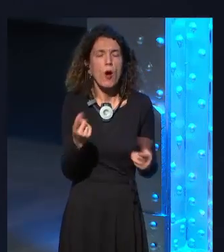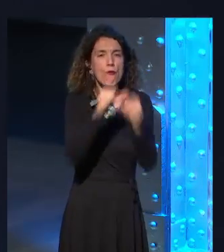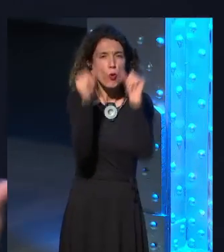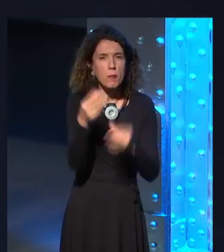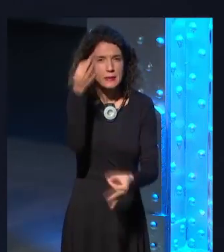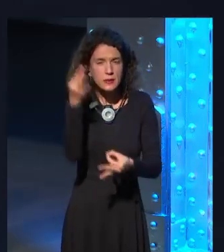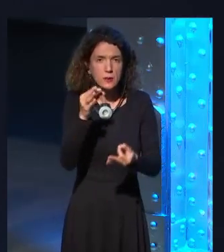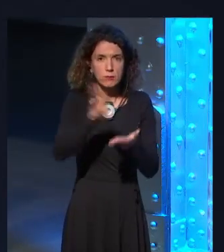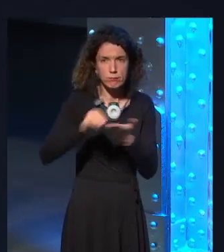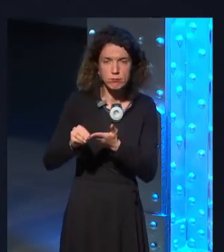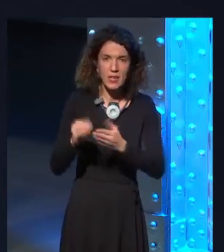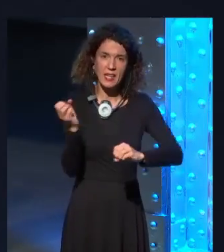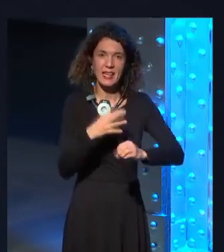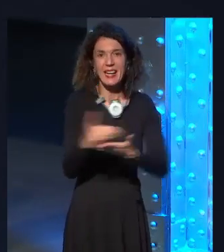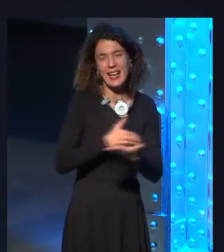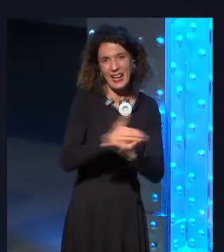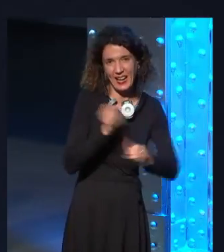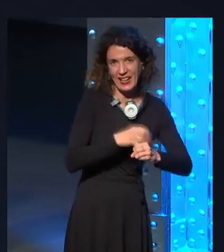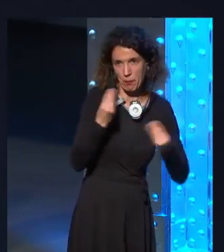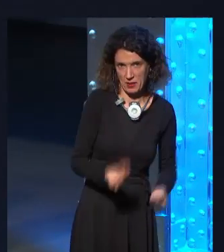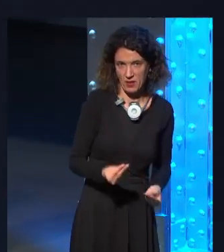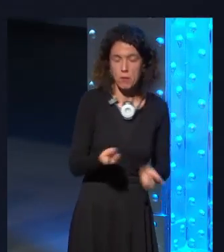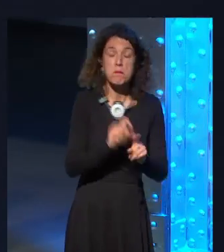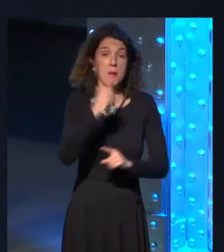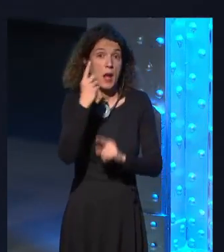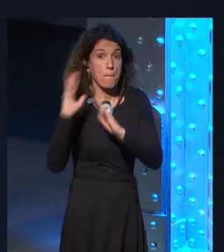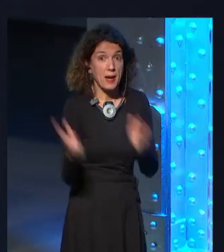first step, to have measures that can help us